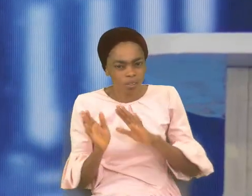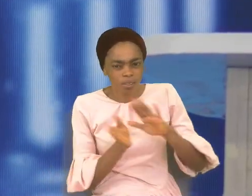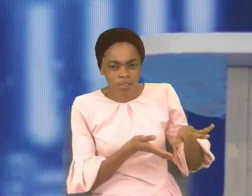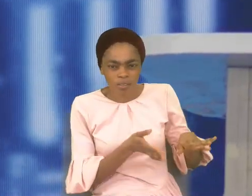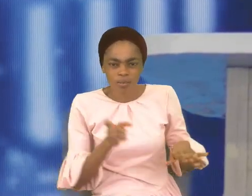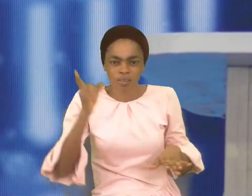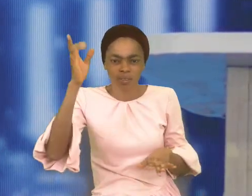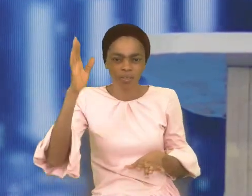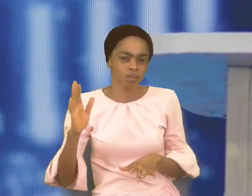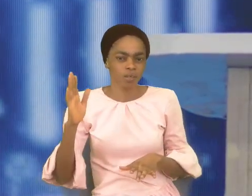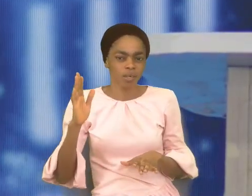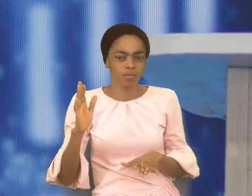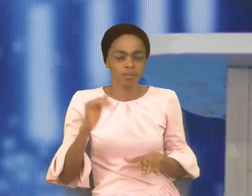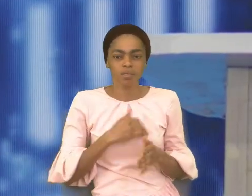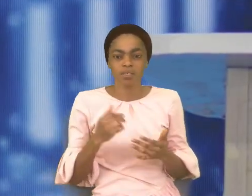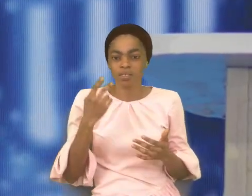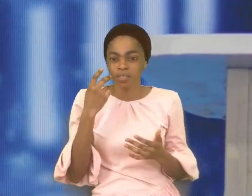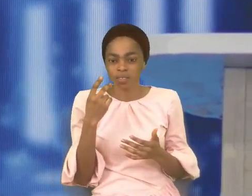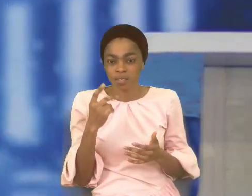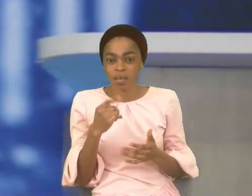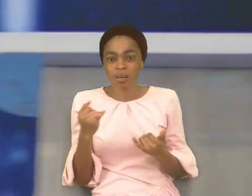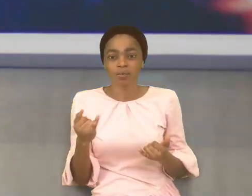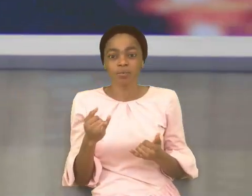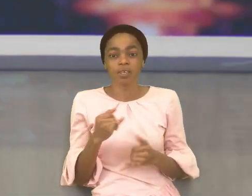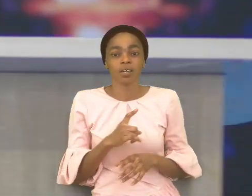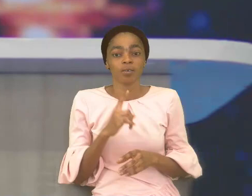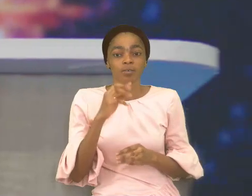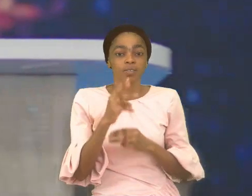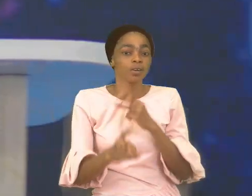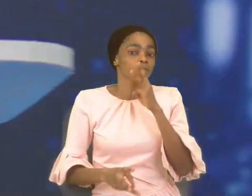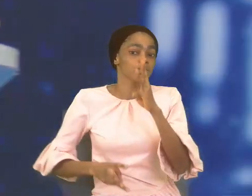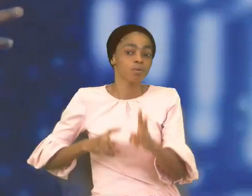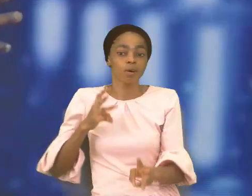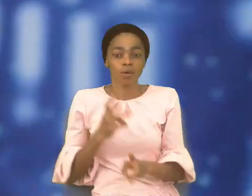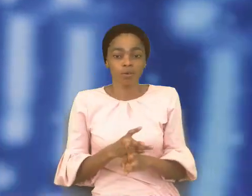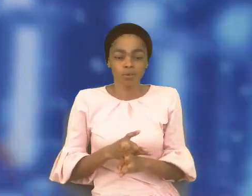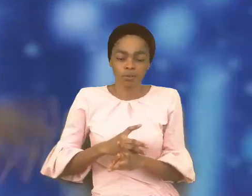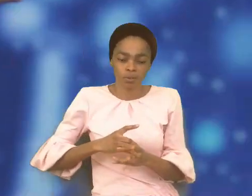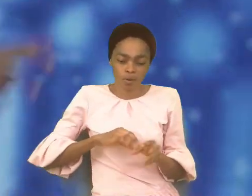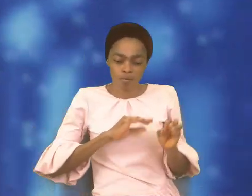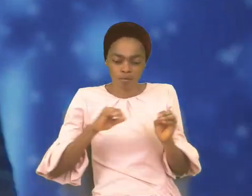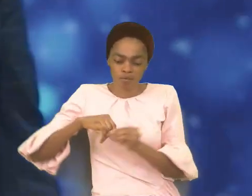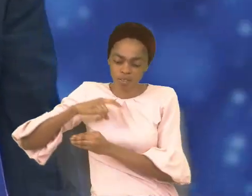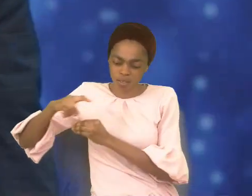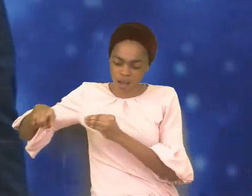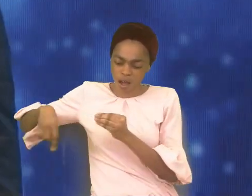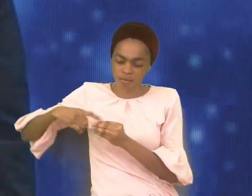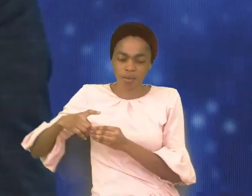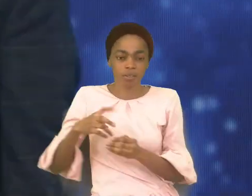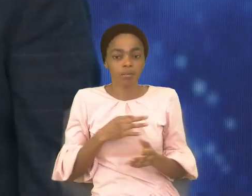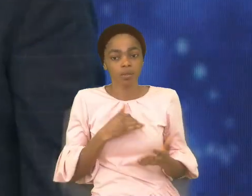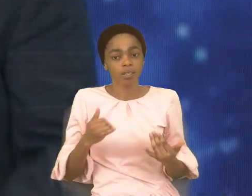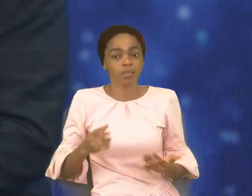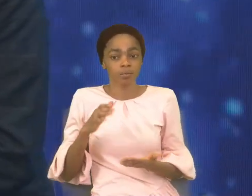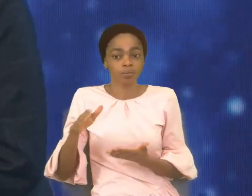world revolves around them, and the center of activity is the man